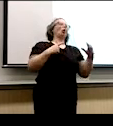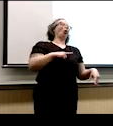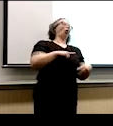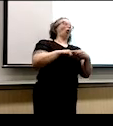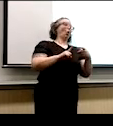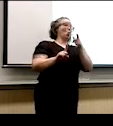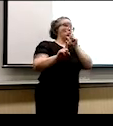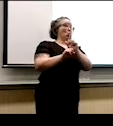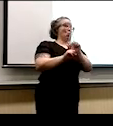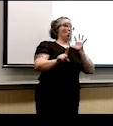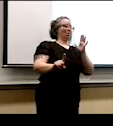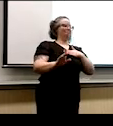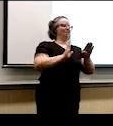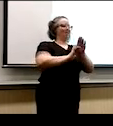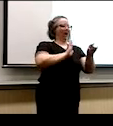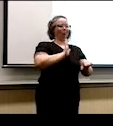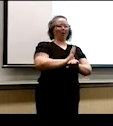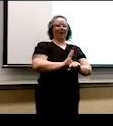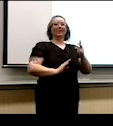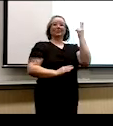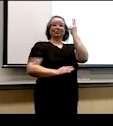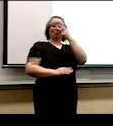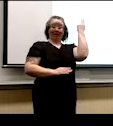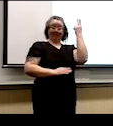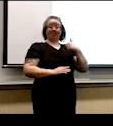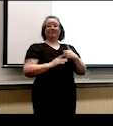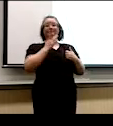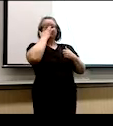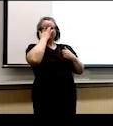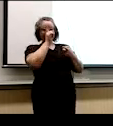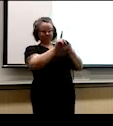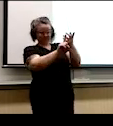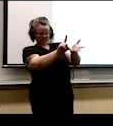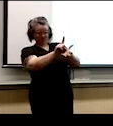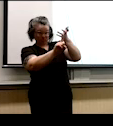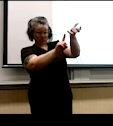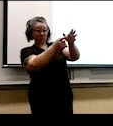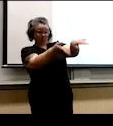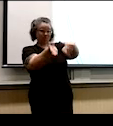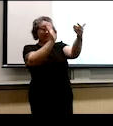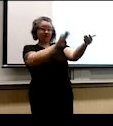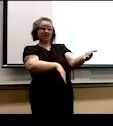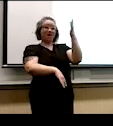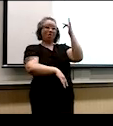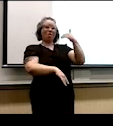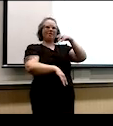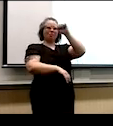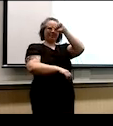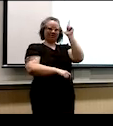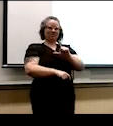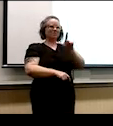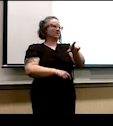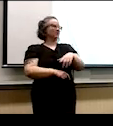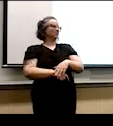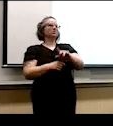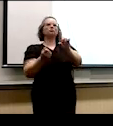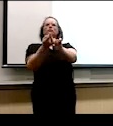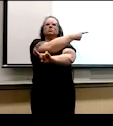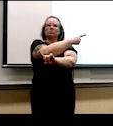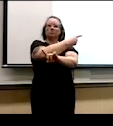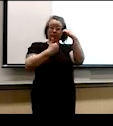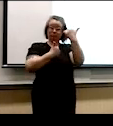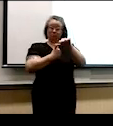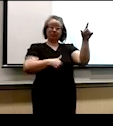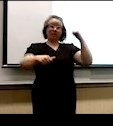people, well, so you want to die because you have Alzheimer's. Do you remember the actor Christopher